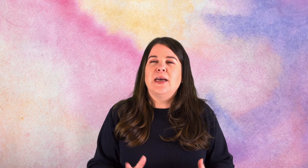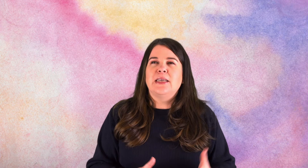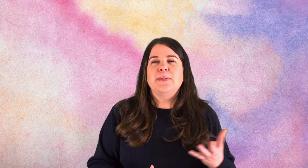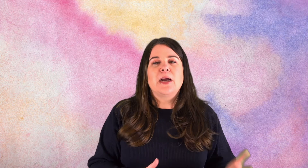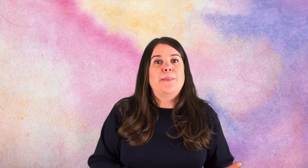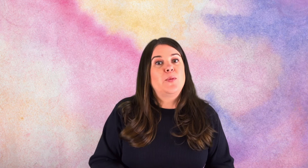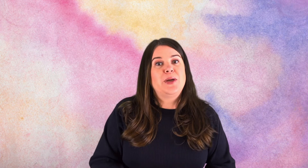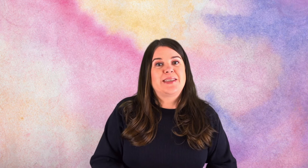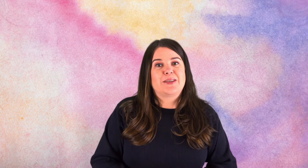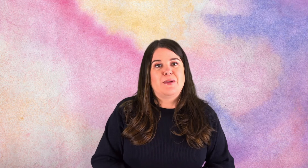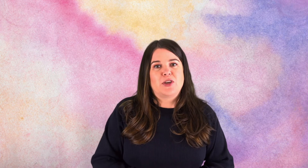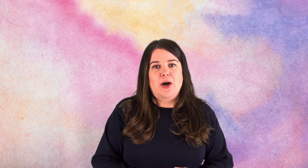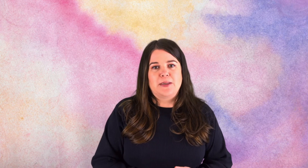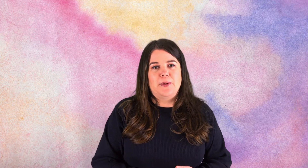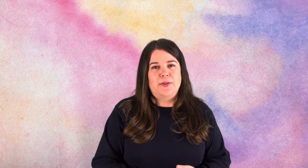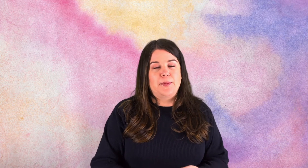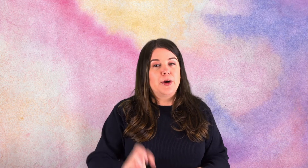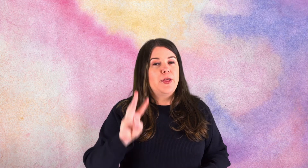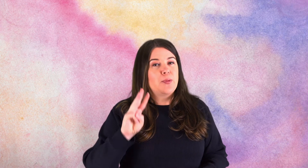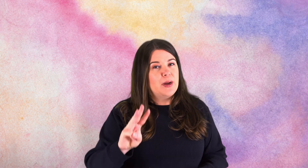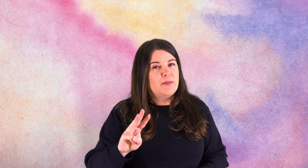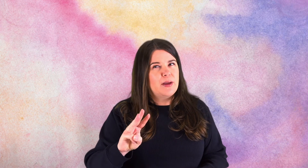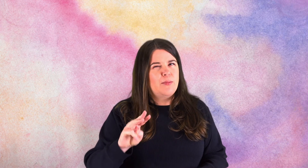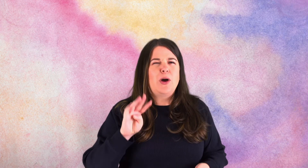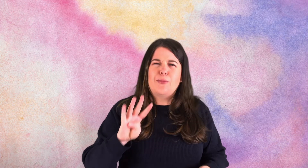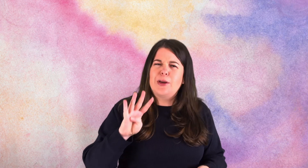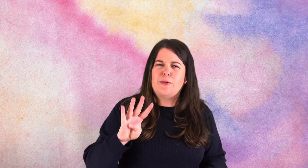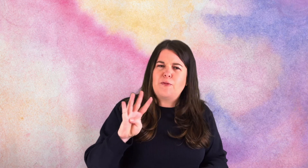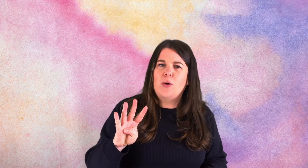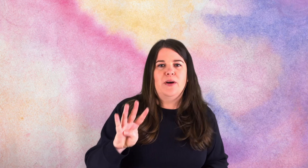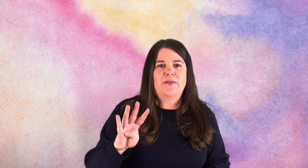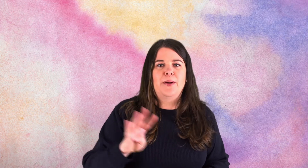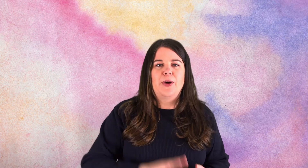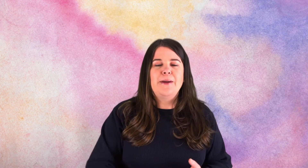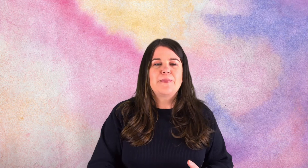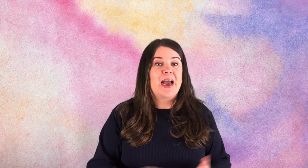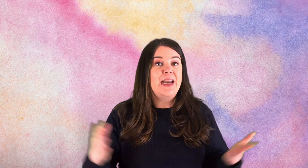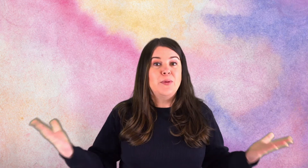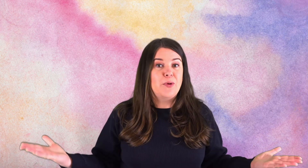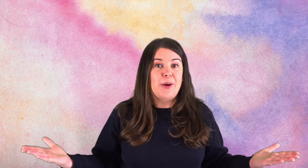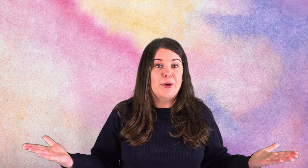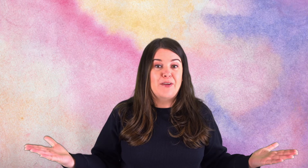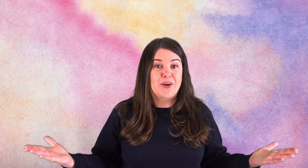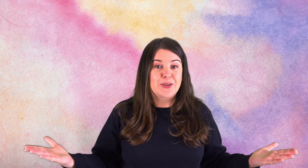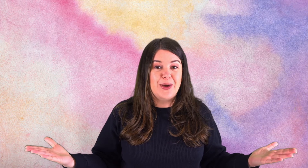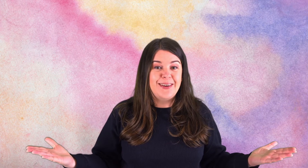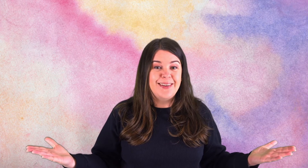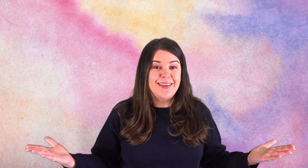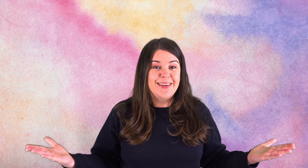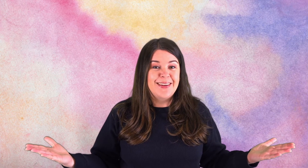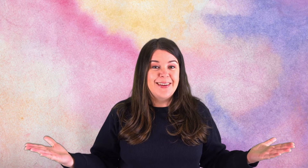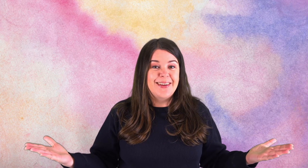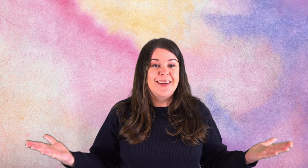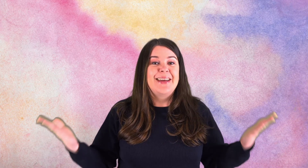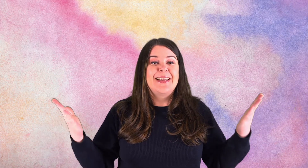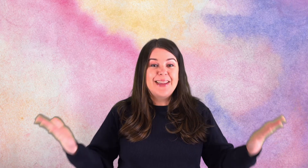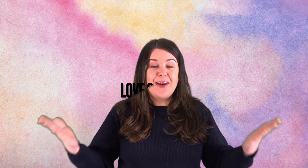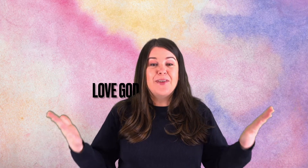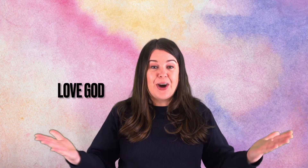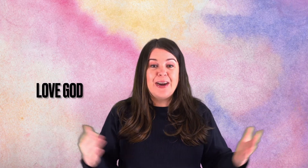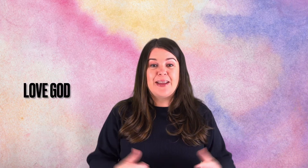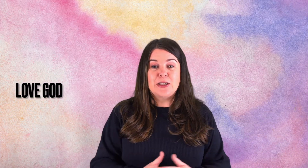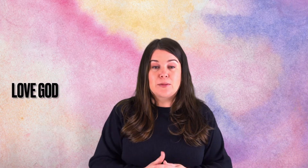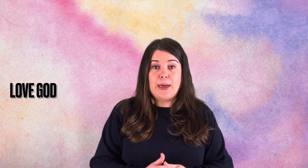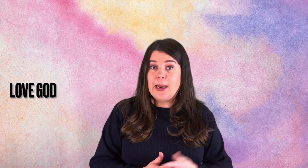values? It's been a couple of weeks since we've talked about them. There are three of them, well, really four of them, right? Anyone remember our first one?